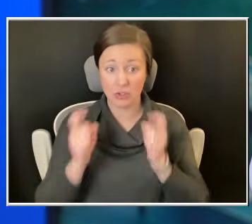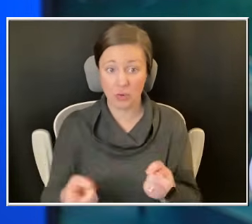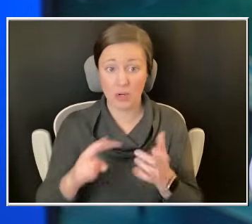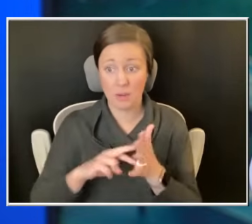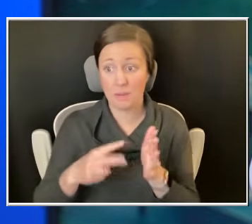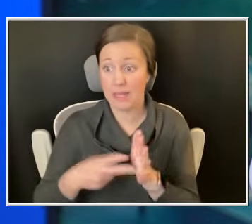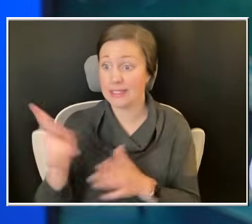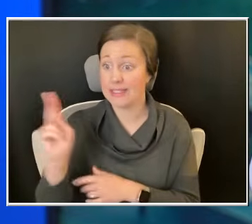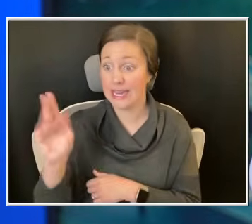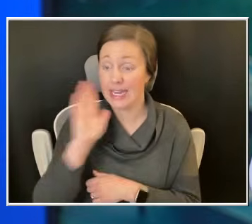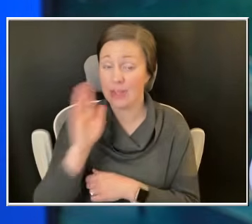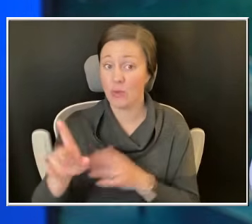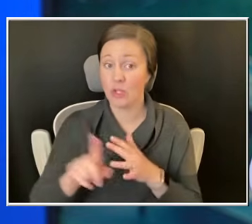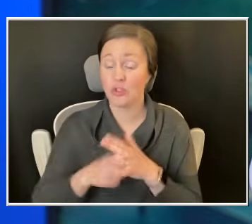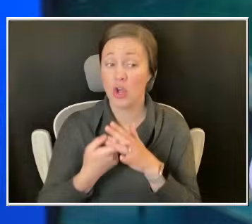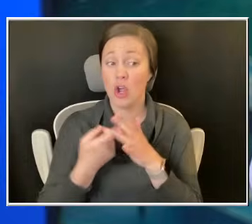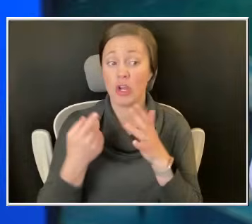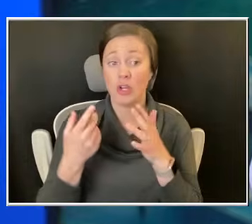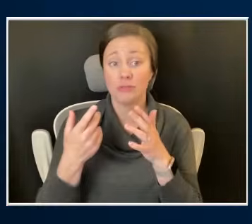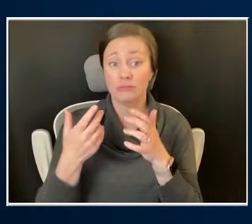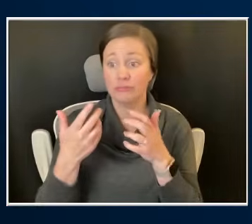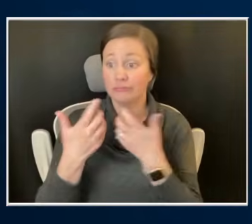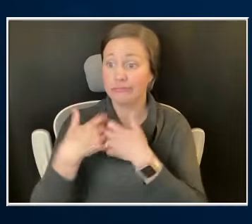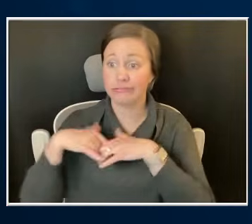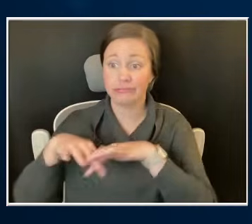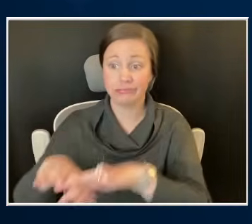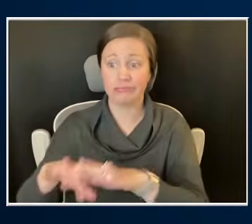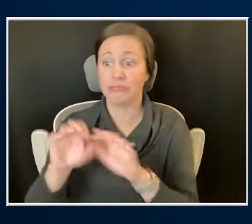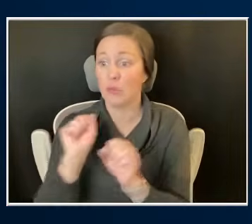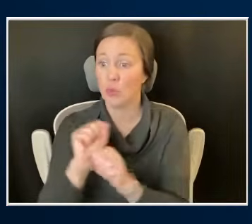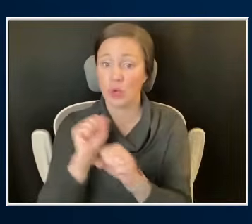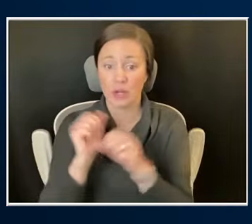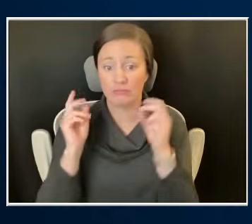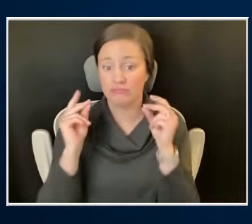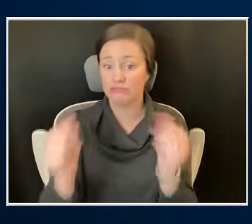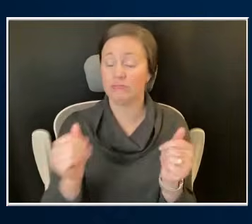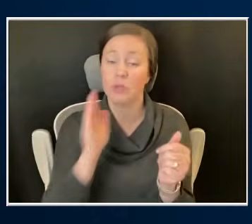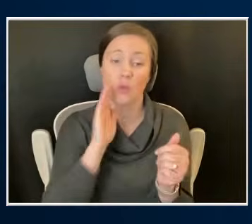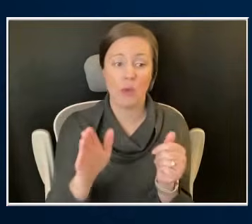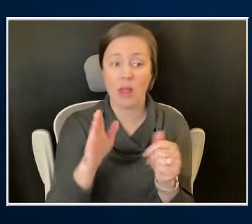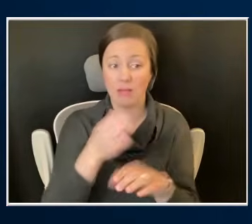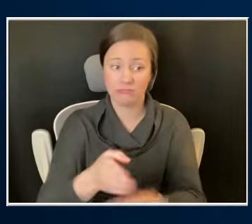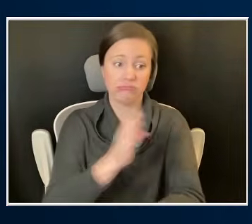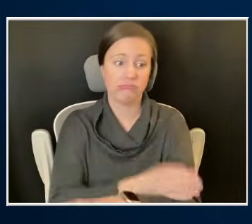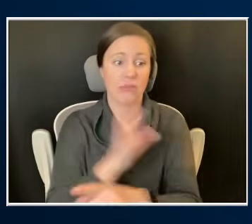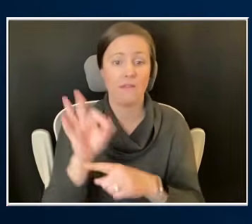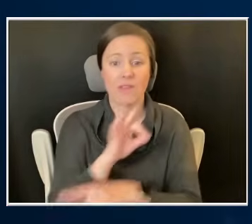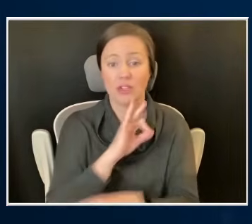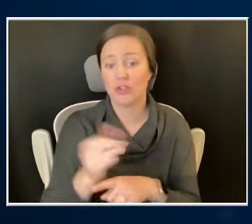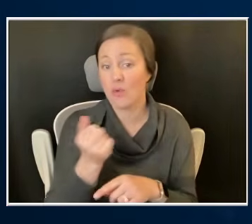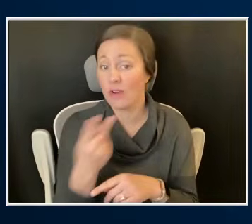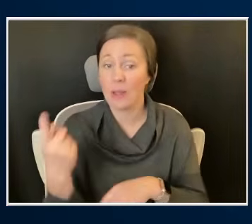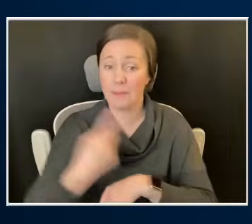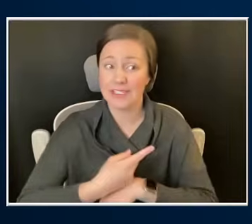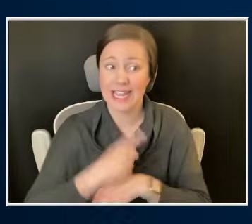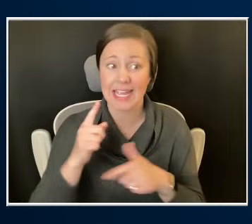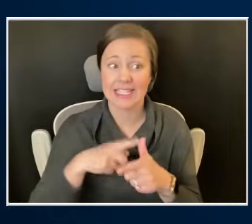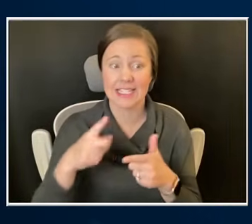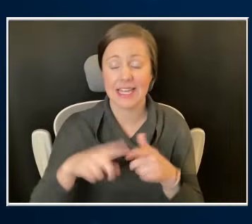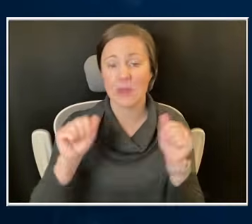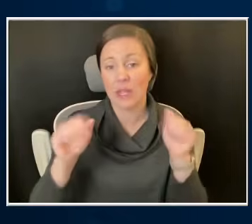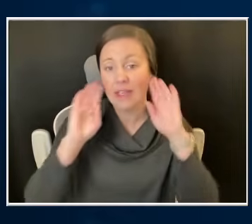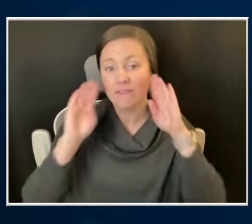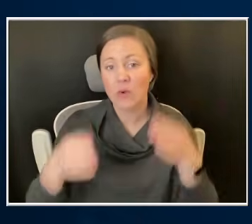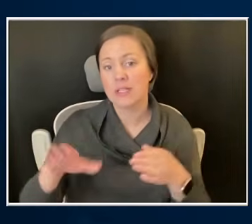right away. It'll restore kidney function over a couple of days, and then we can focus on other things for the recipient,